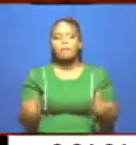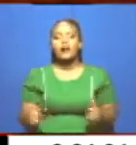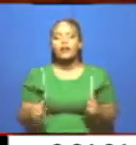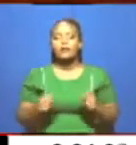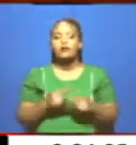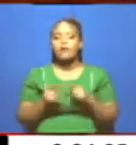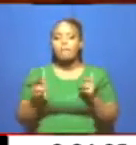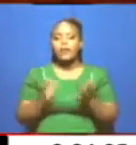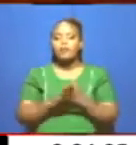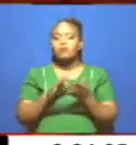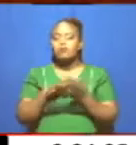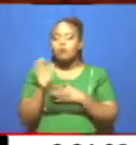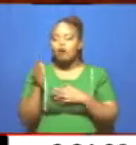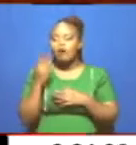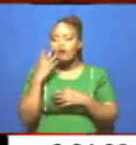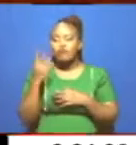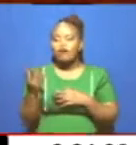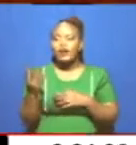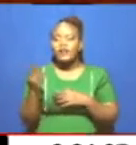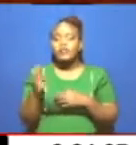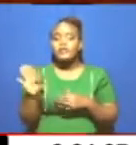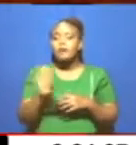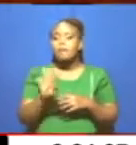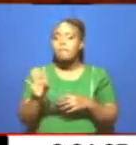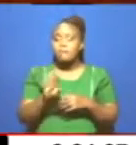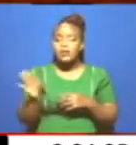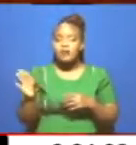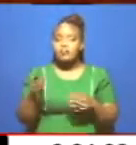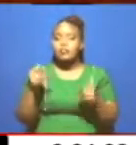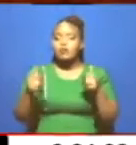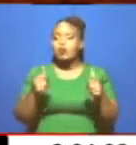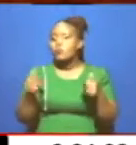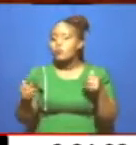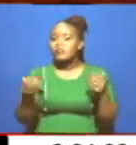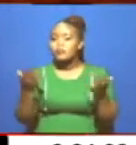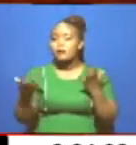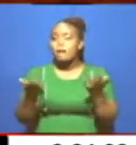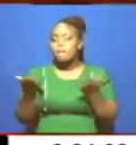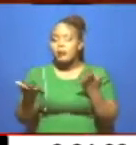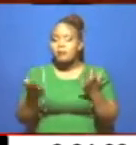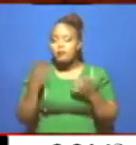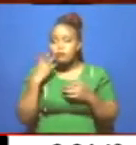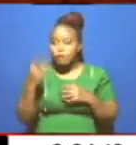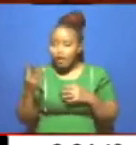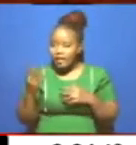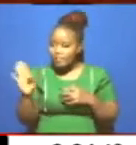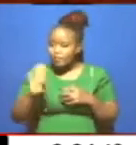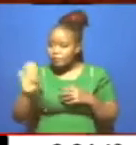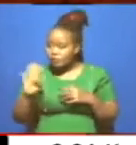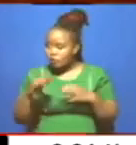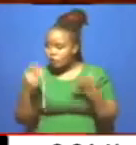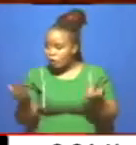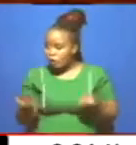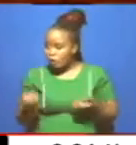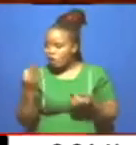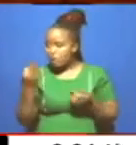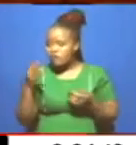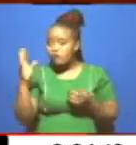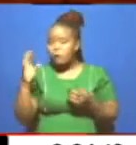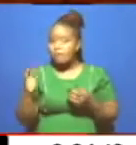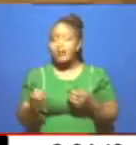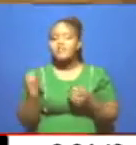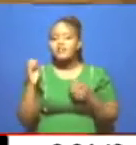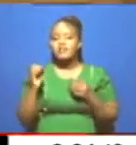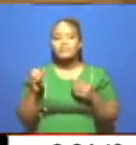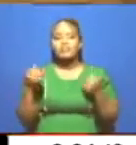the 400 billion that is maybe either the 400 billion or 3% of the GDP, whichever